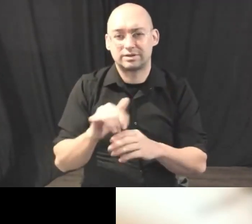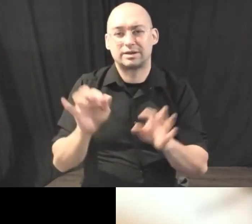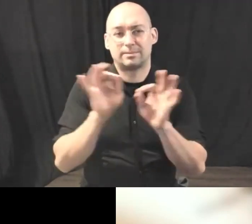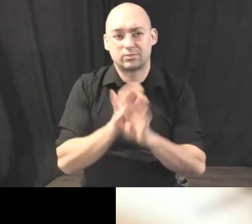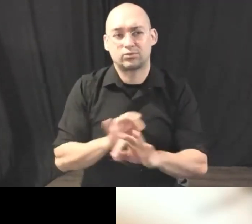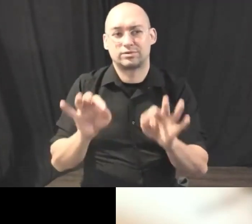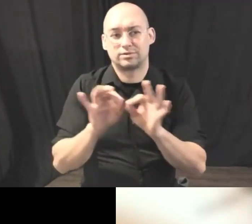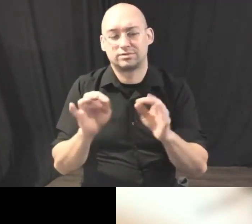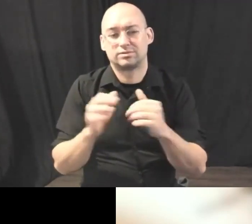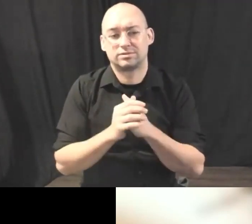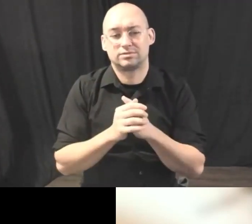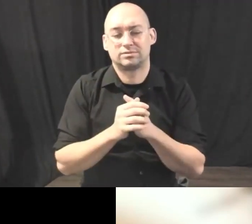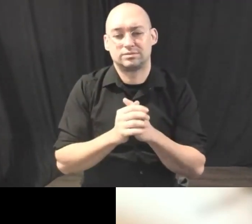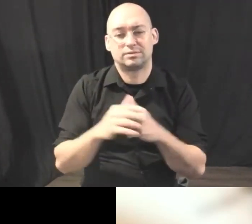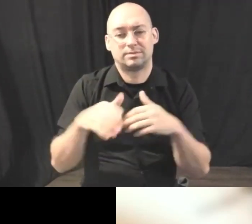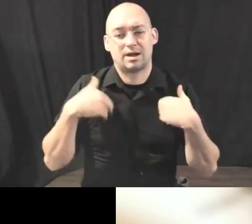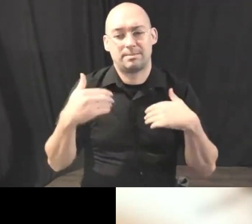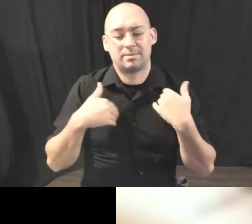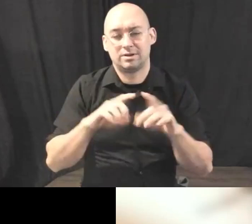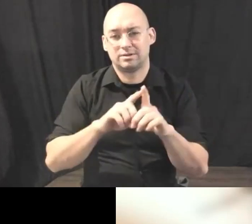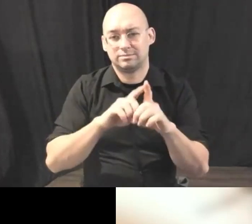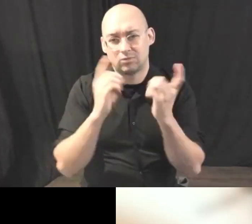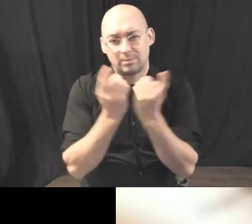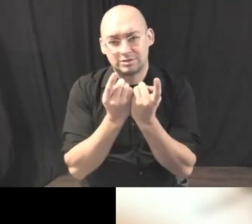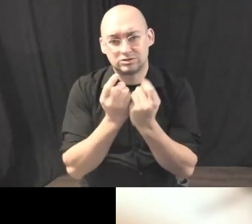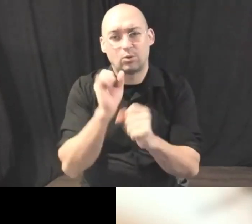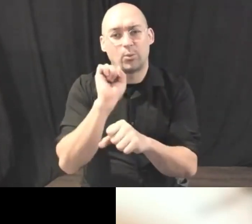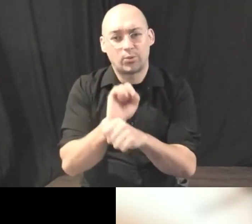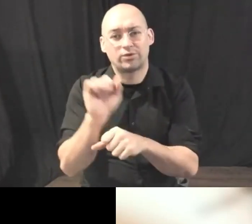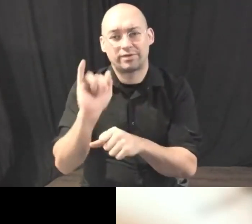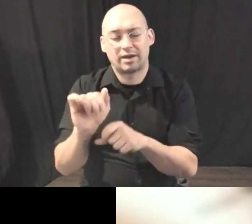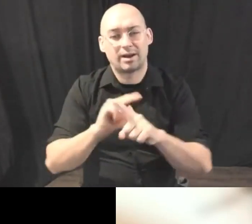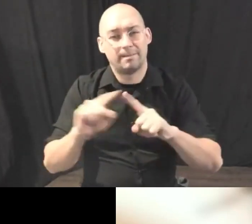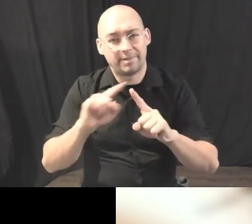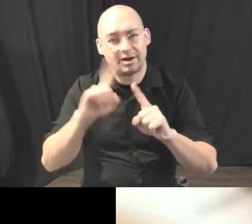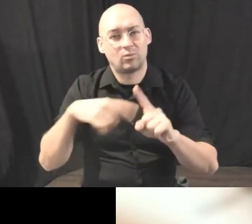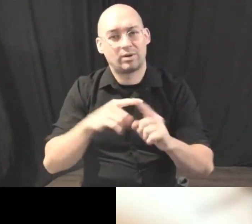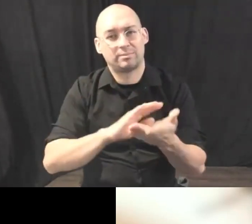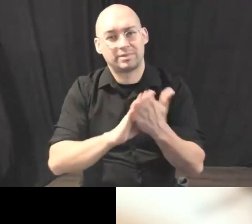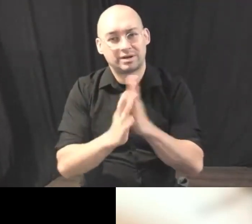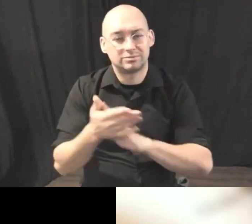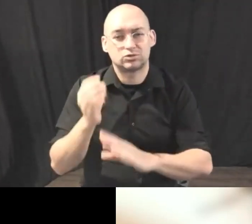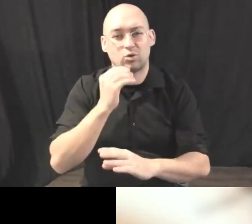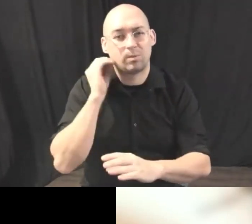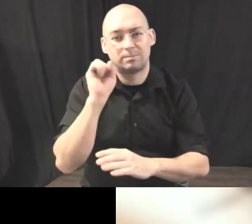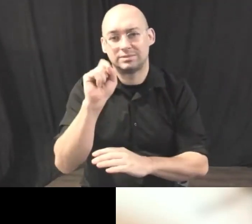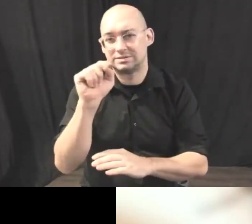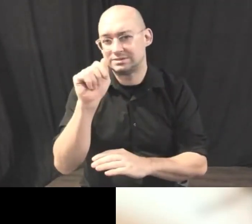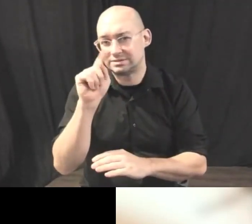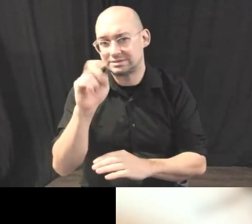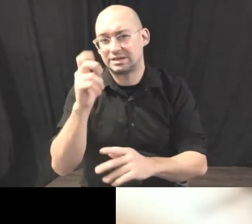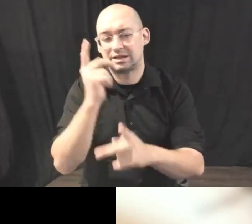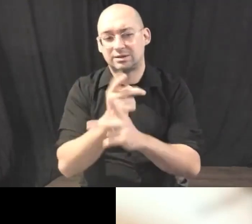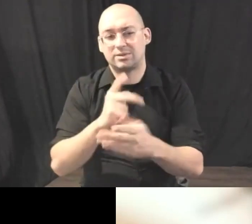glad the department is going to be working on that. But when it comes to programs like Home Safe, keeping that program intact and